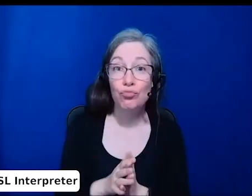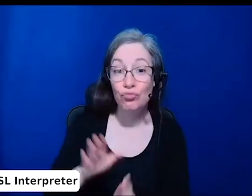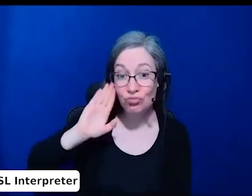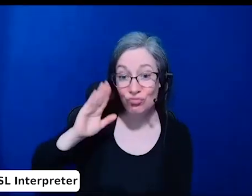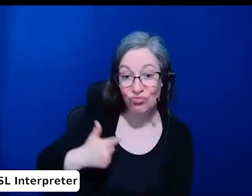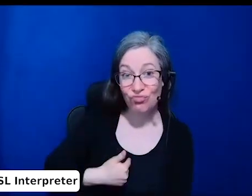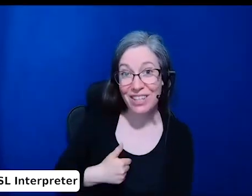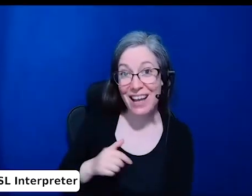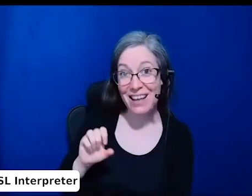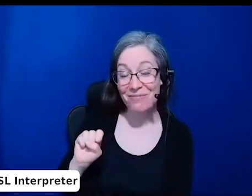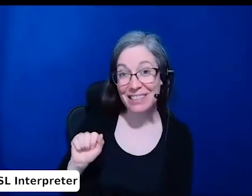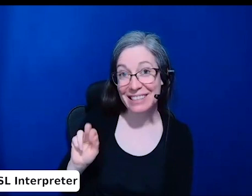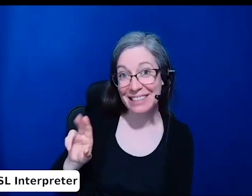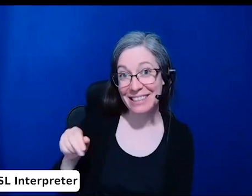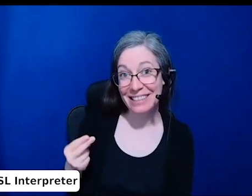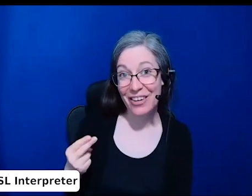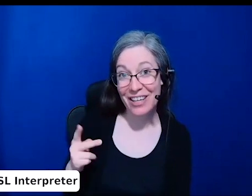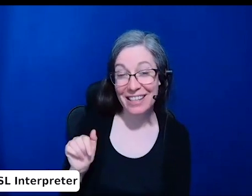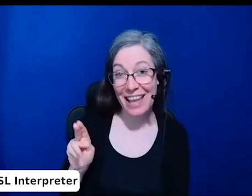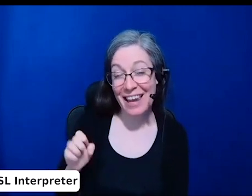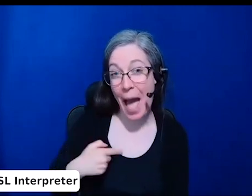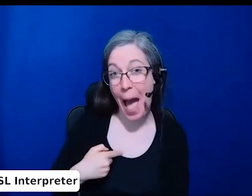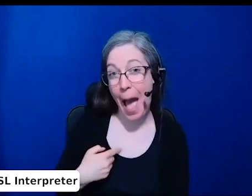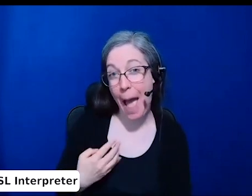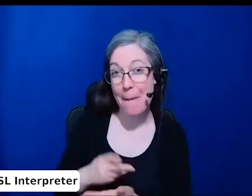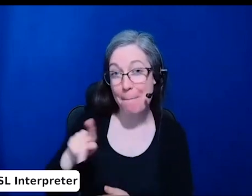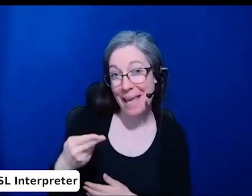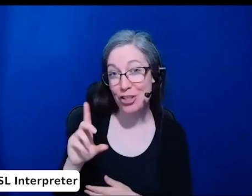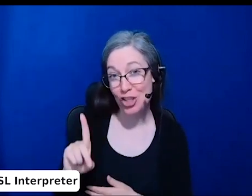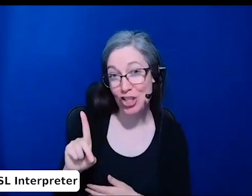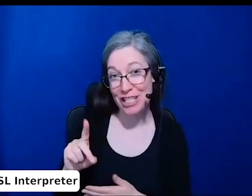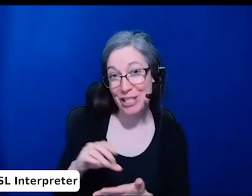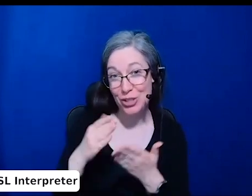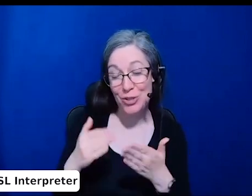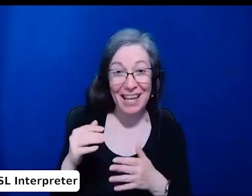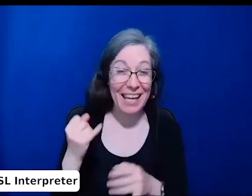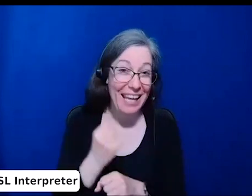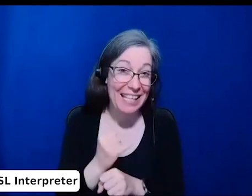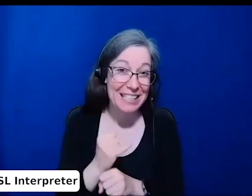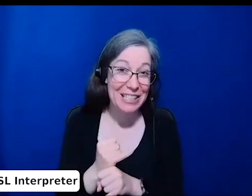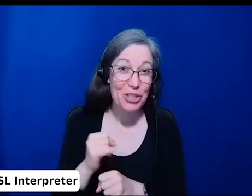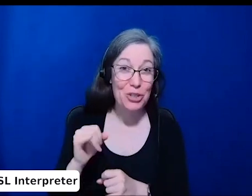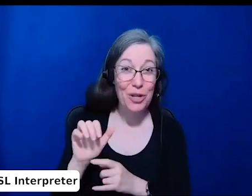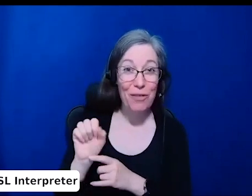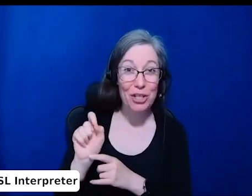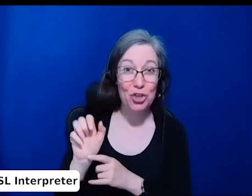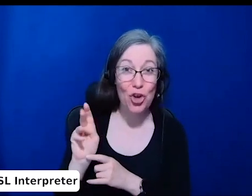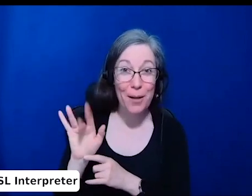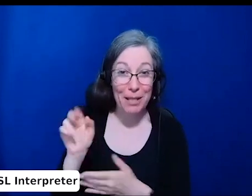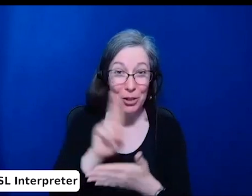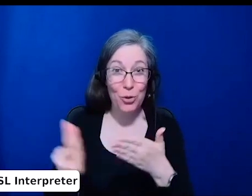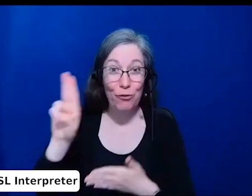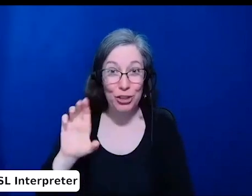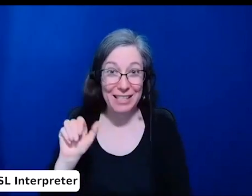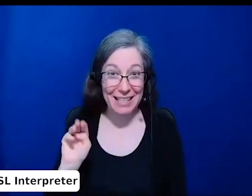Hello, my name is Sarah Kane. I am a PhD student at the Institute of Astronomy at the University of Cambridge. And I'm